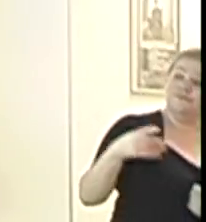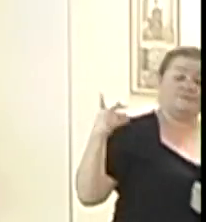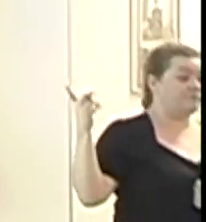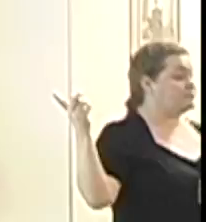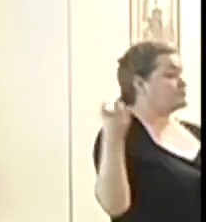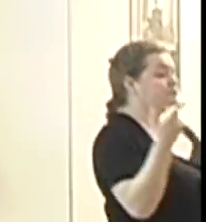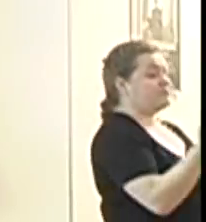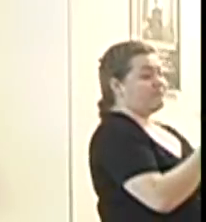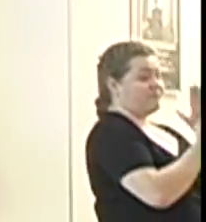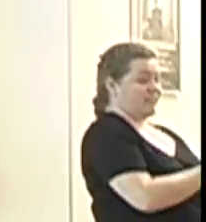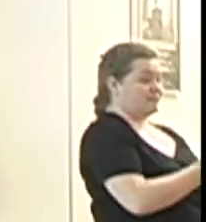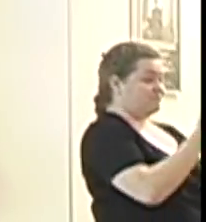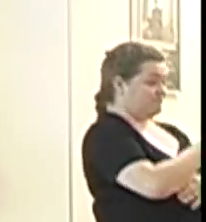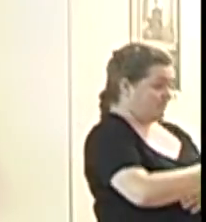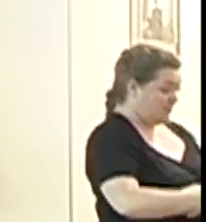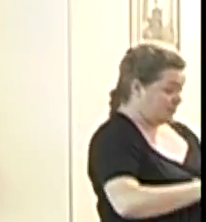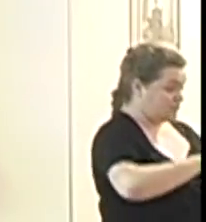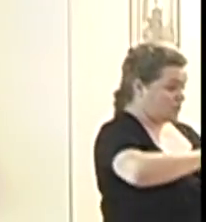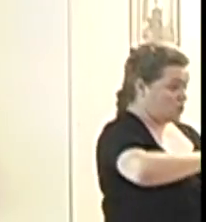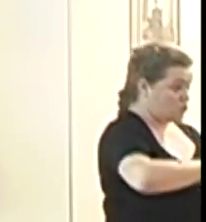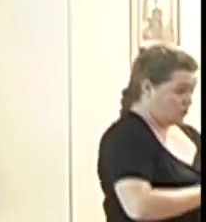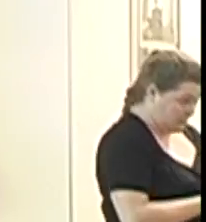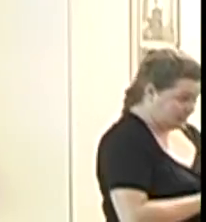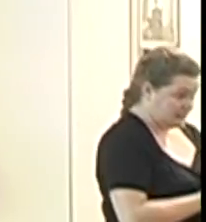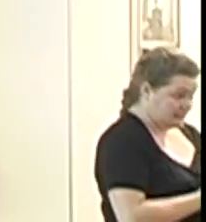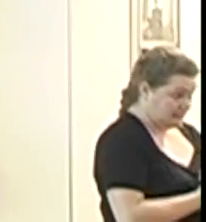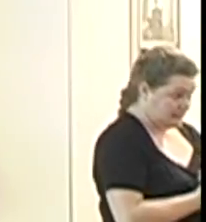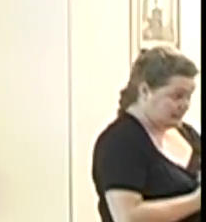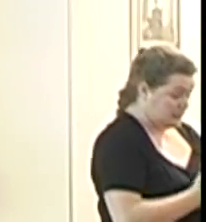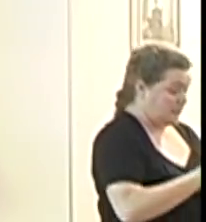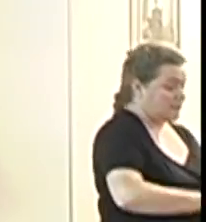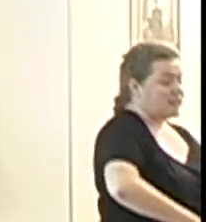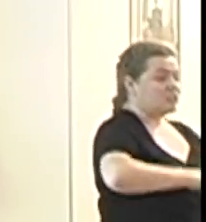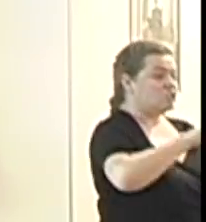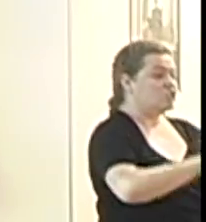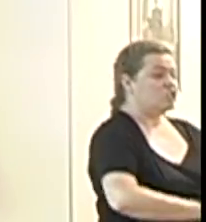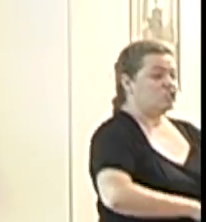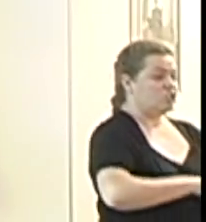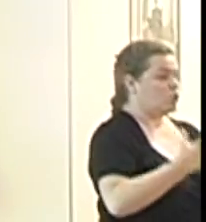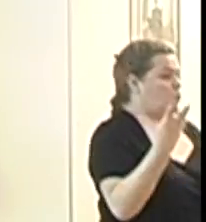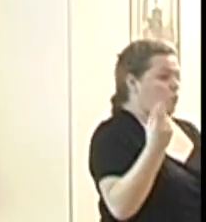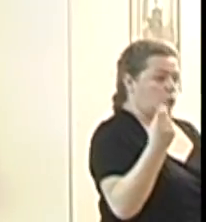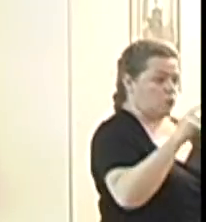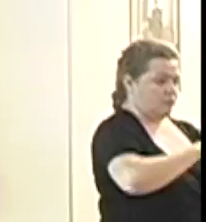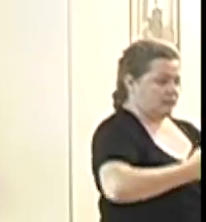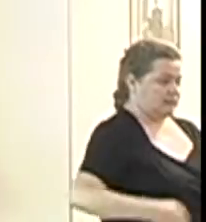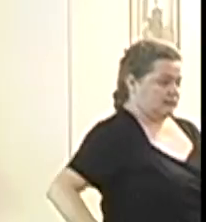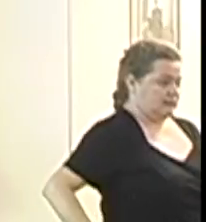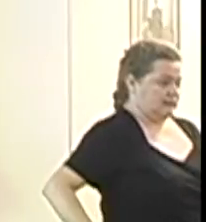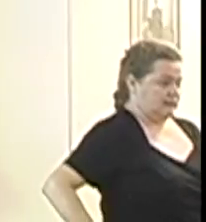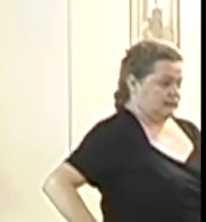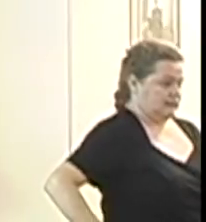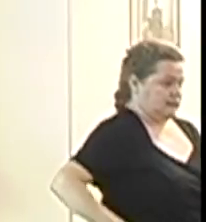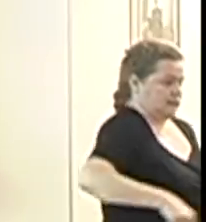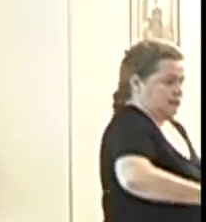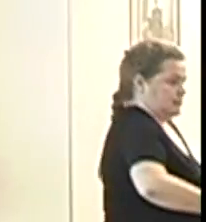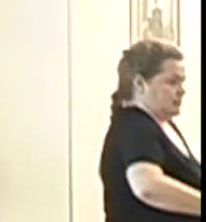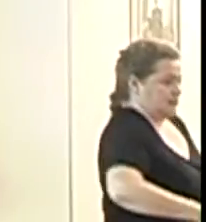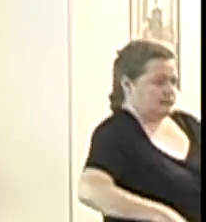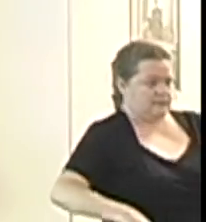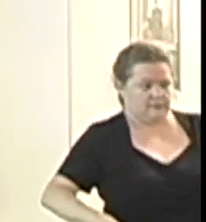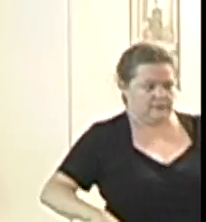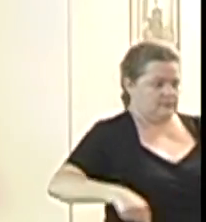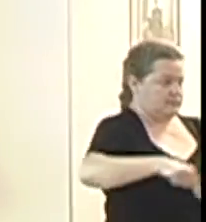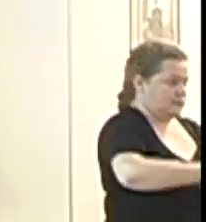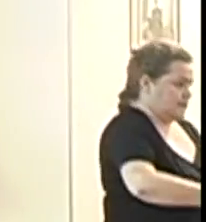Children in the development of walking often drive walking from the hip, when it should be involve much more use of force from the